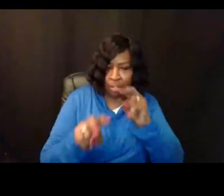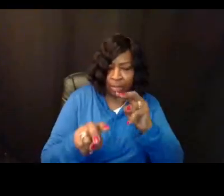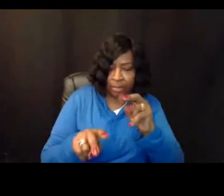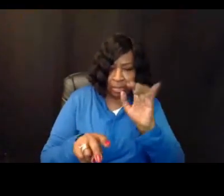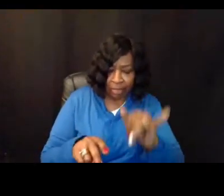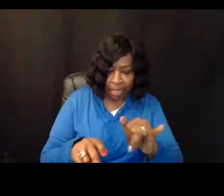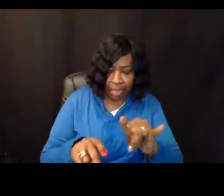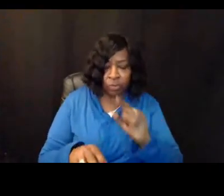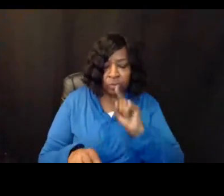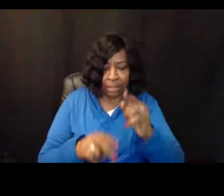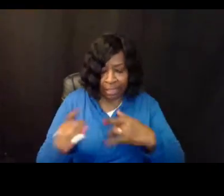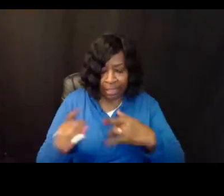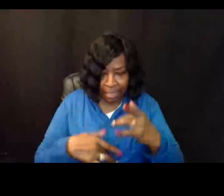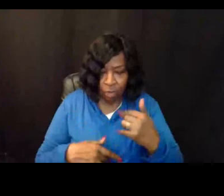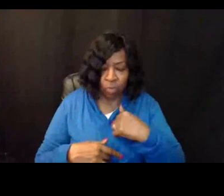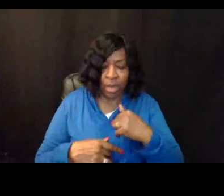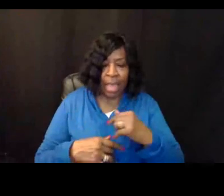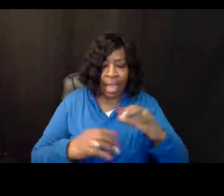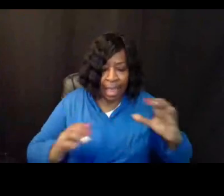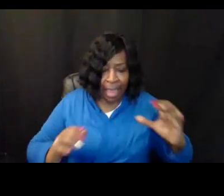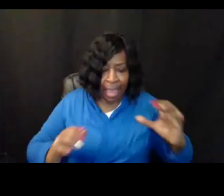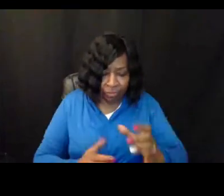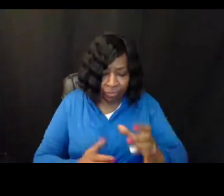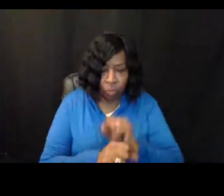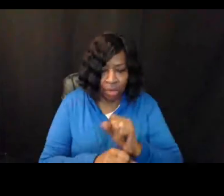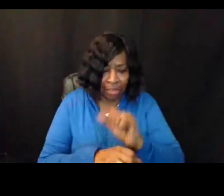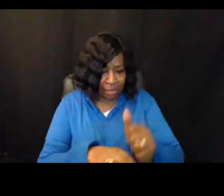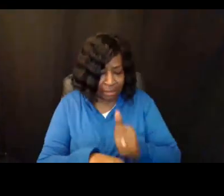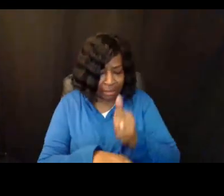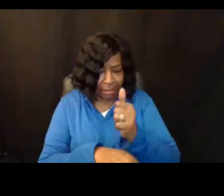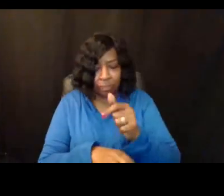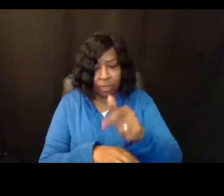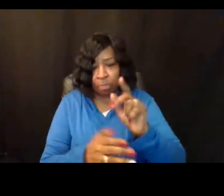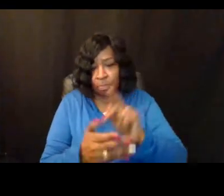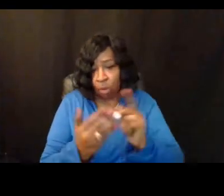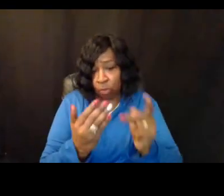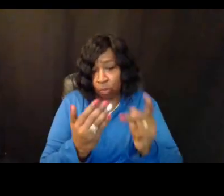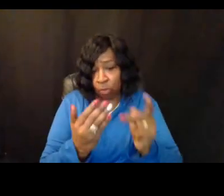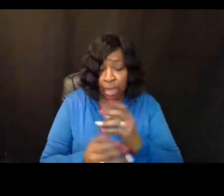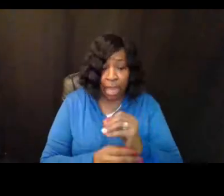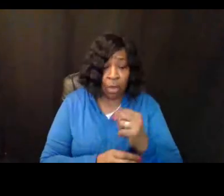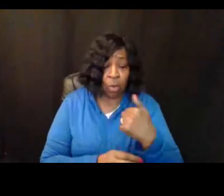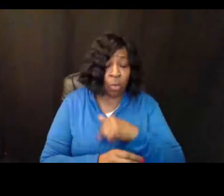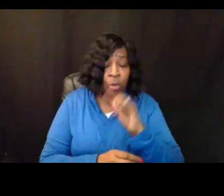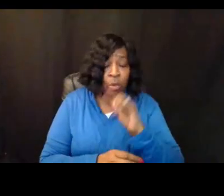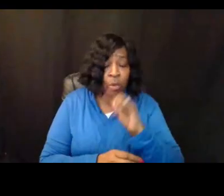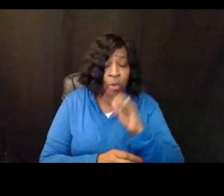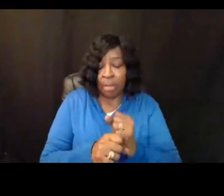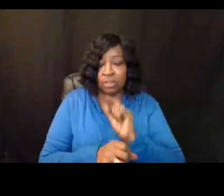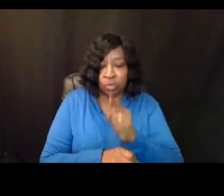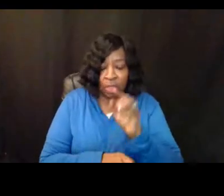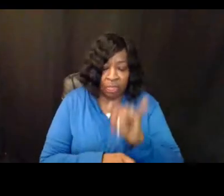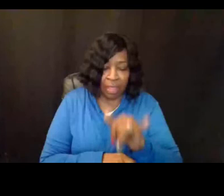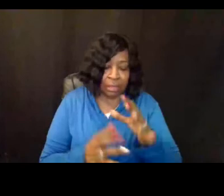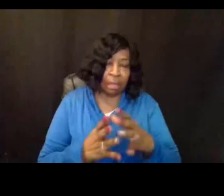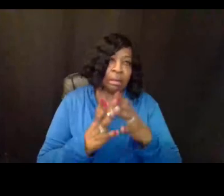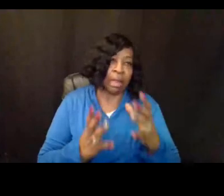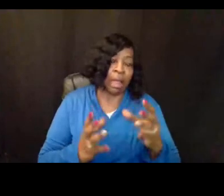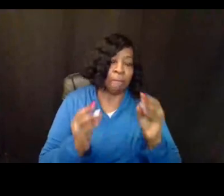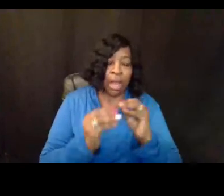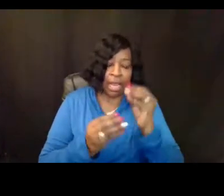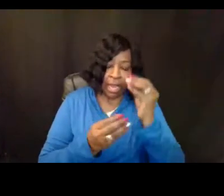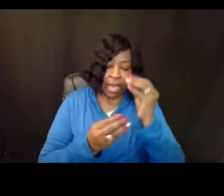call, we are actively working to stand these programs up. And we will make sure that there is a lot more information